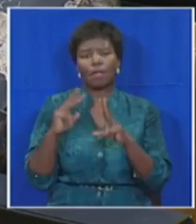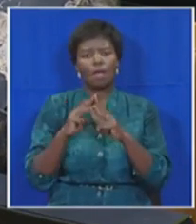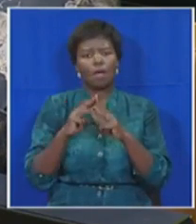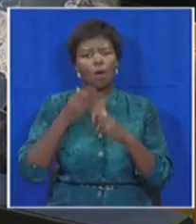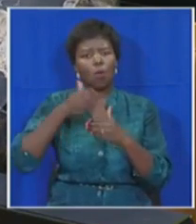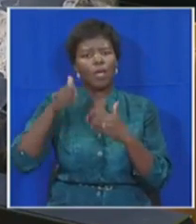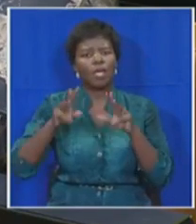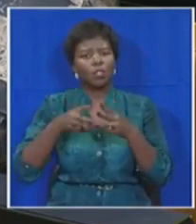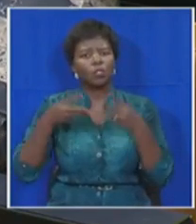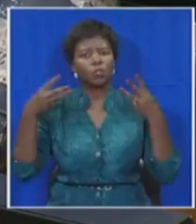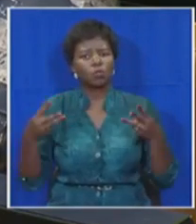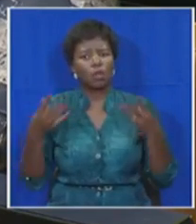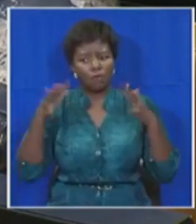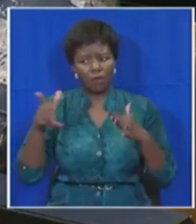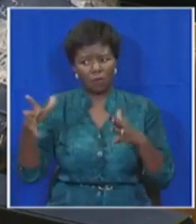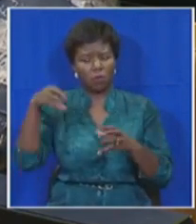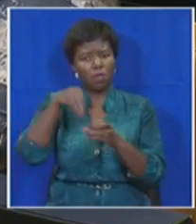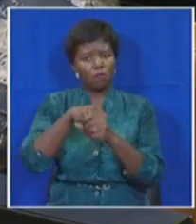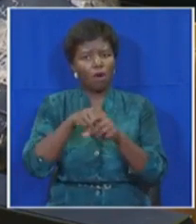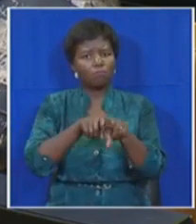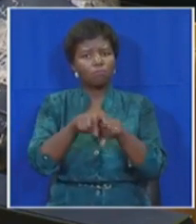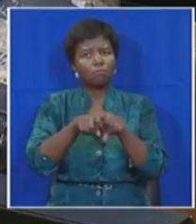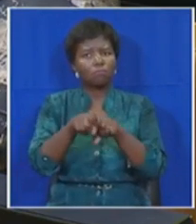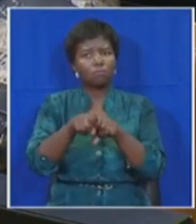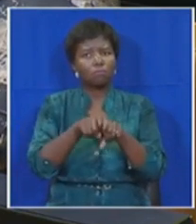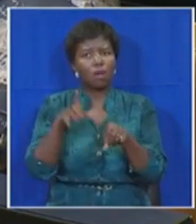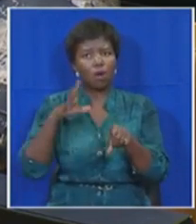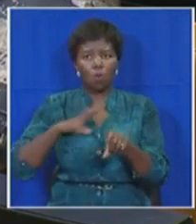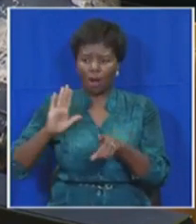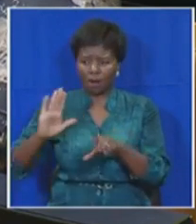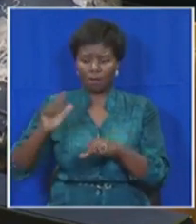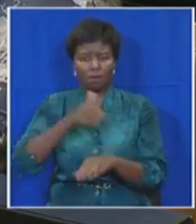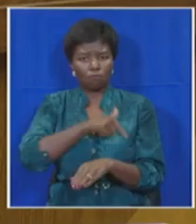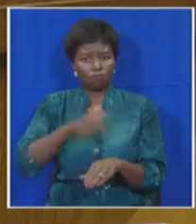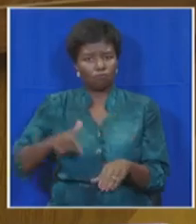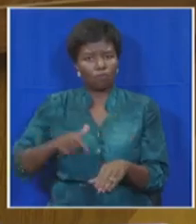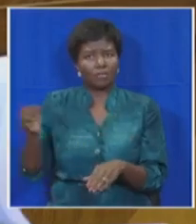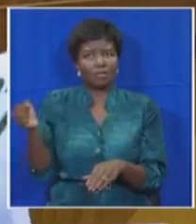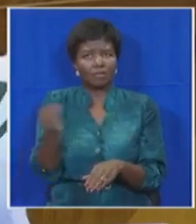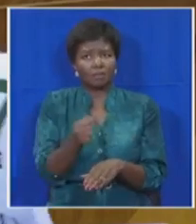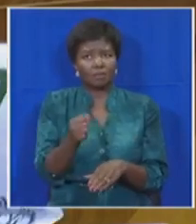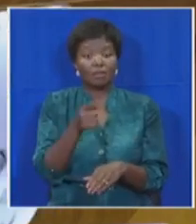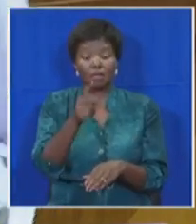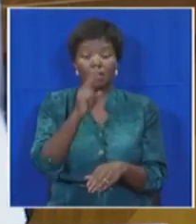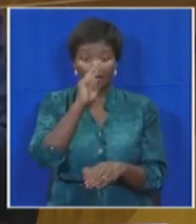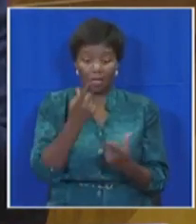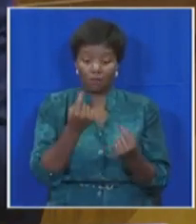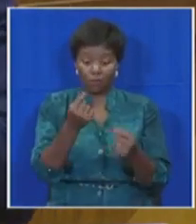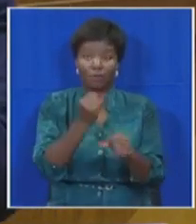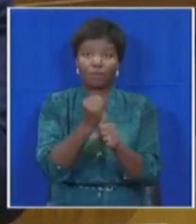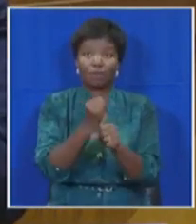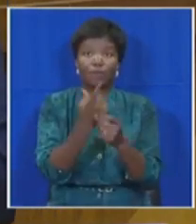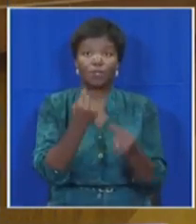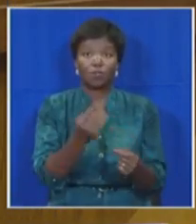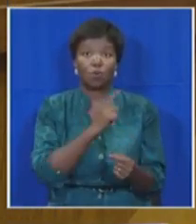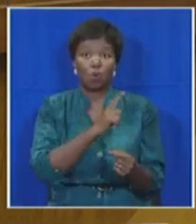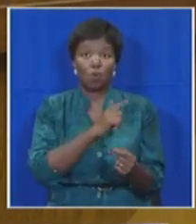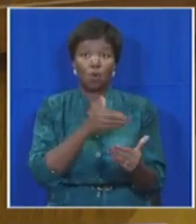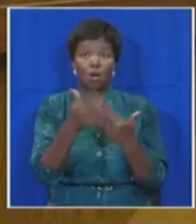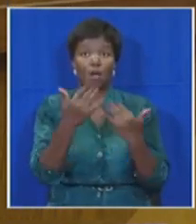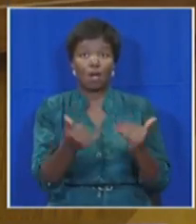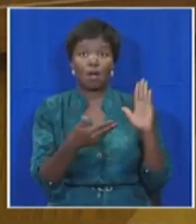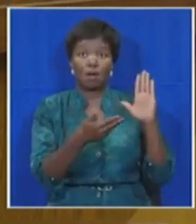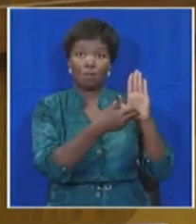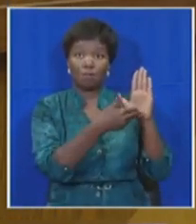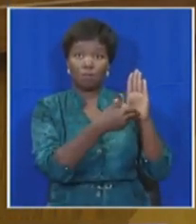have entered the race for the presidency of your party. You've got a bit of catching up to do because 1 or 2 of the candidates are a little bit ahead